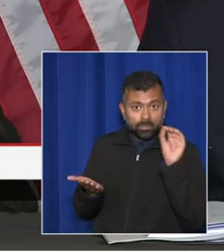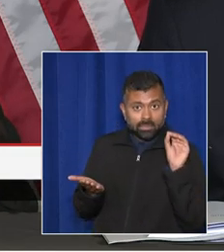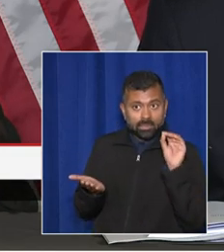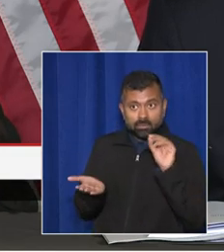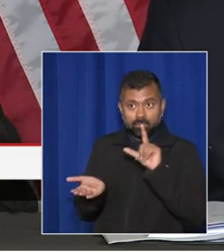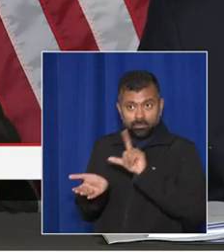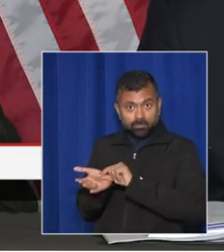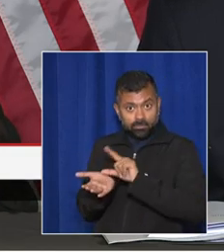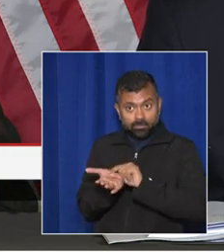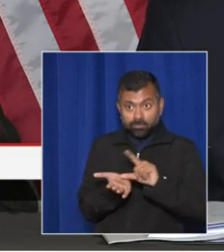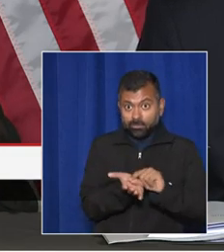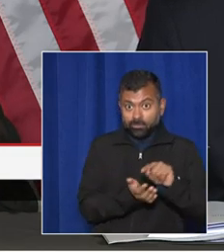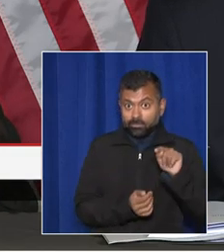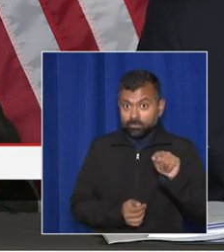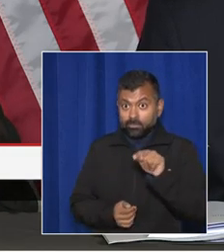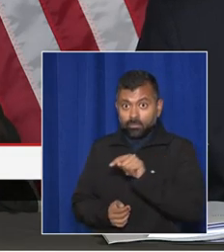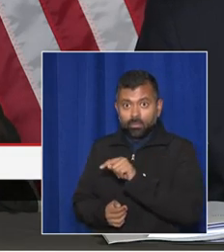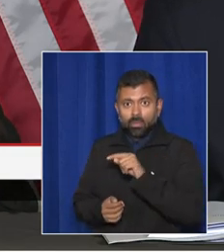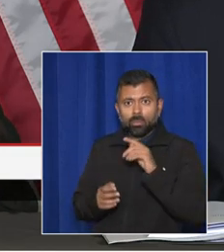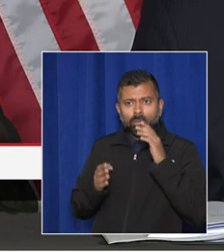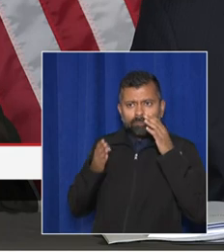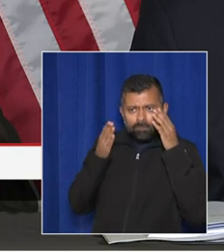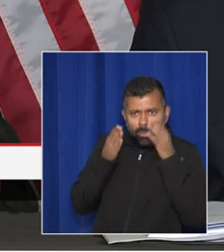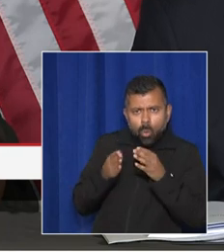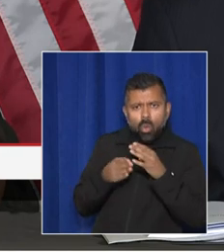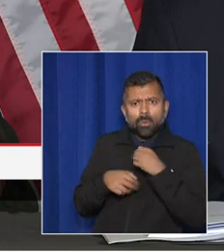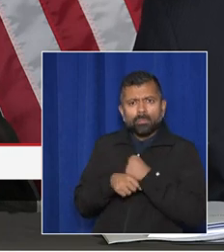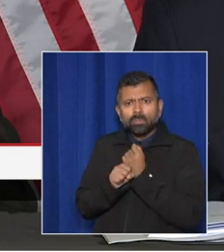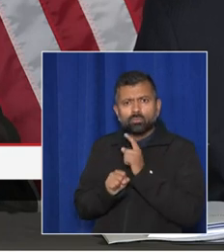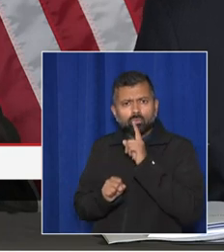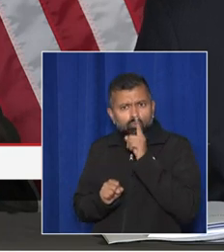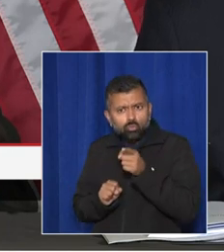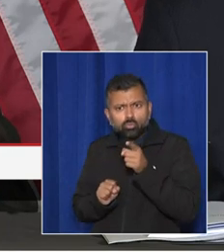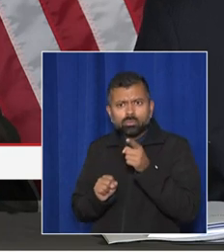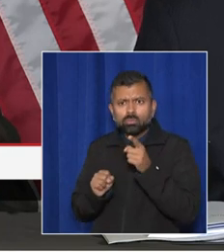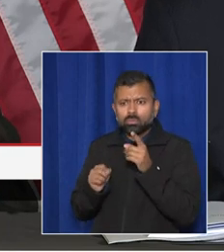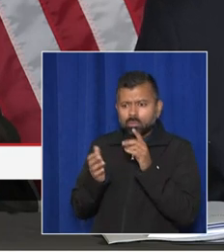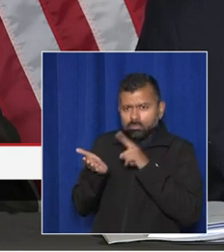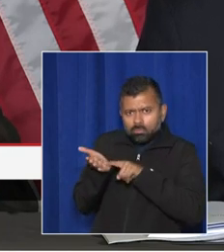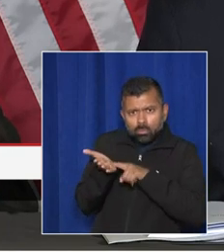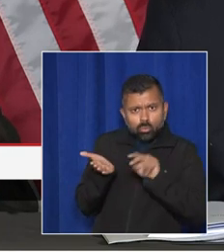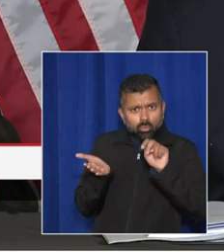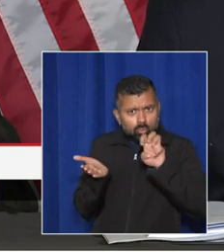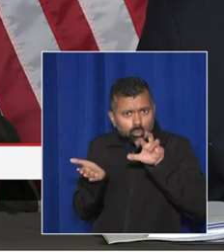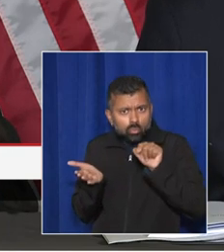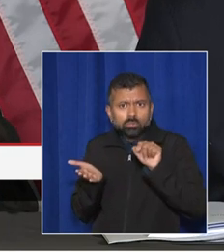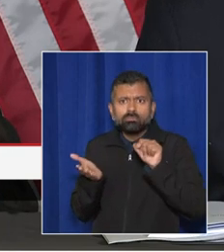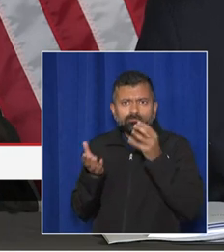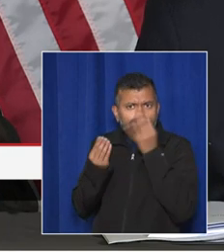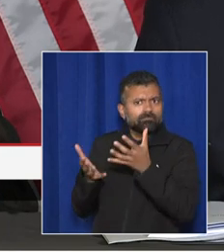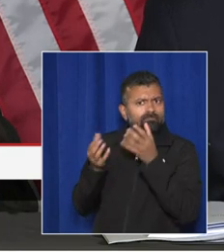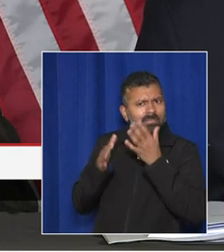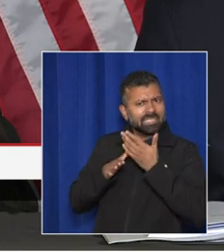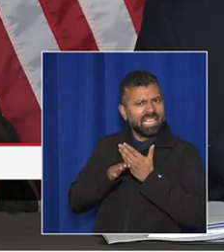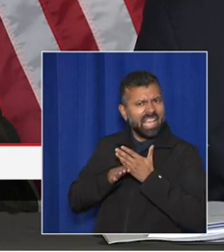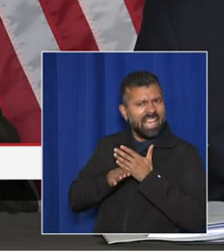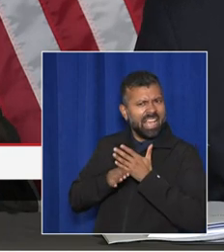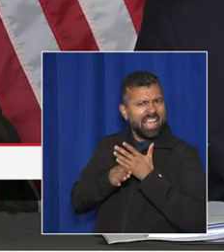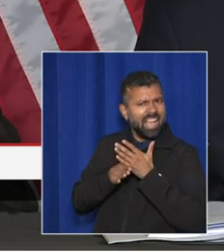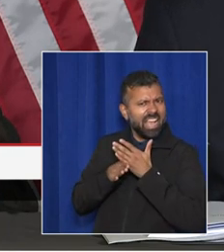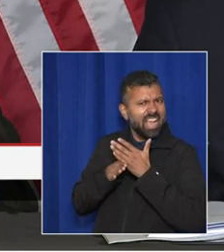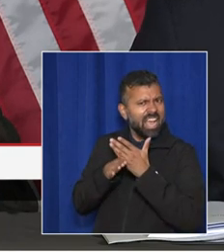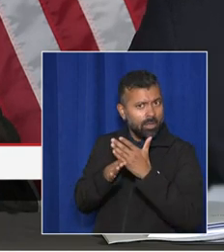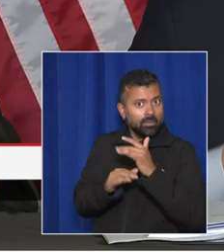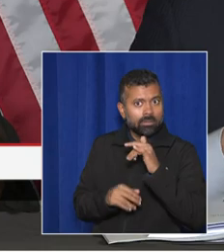Washington. And I think we all could learn something from the perspective of the Washington